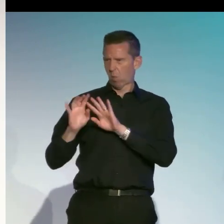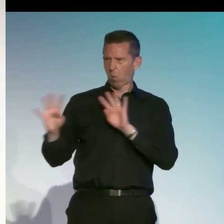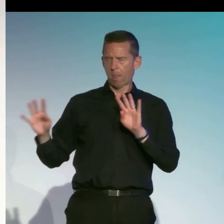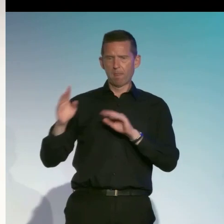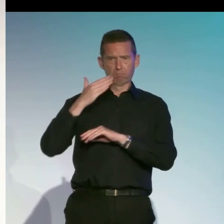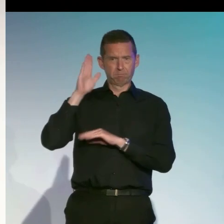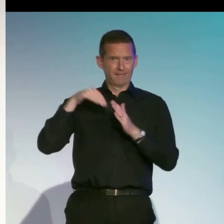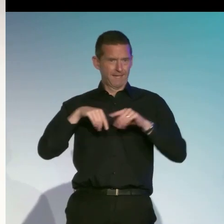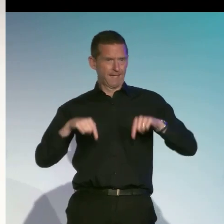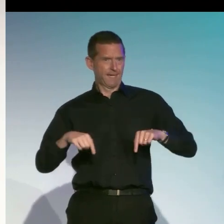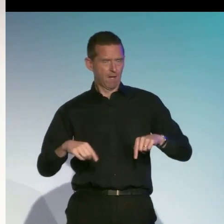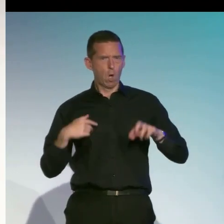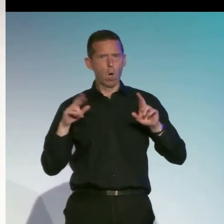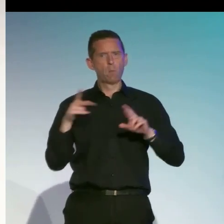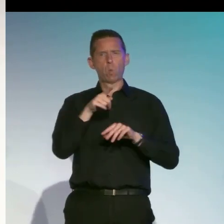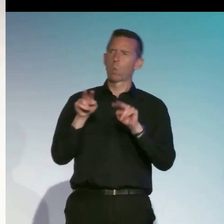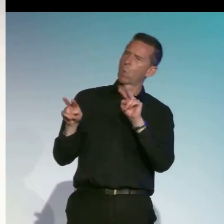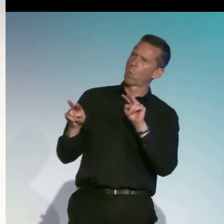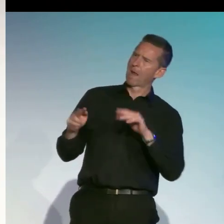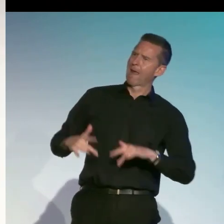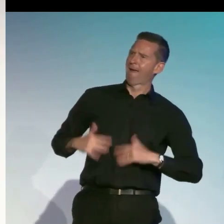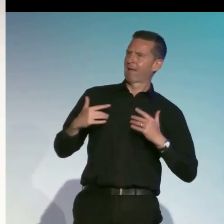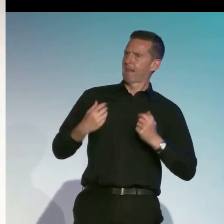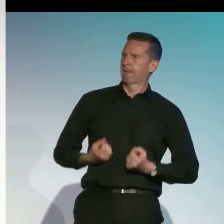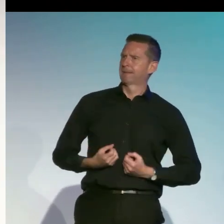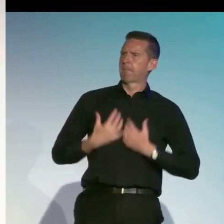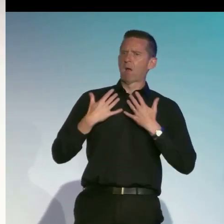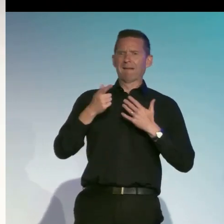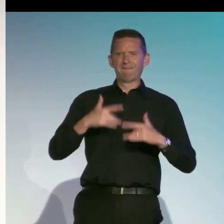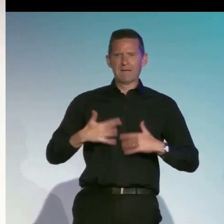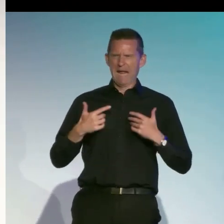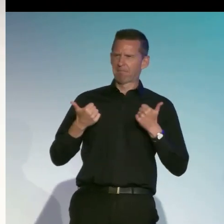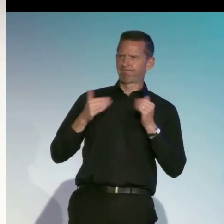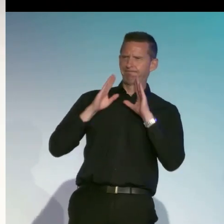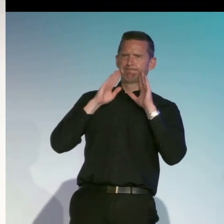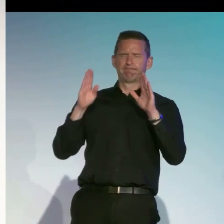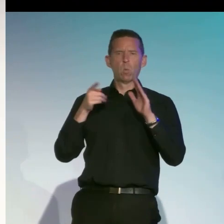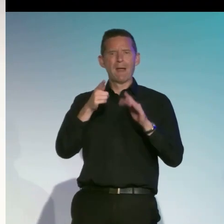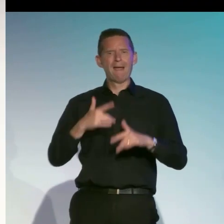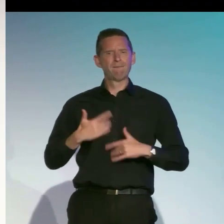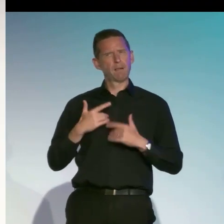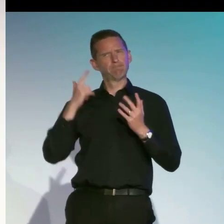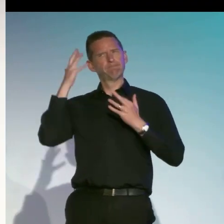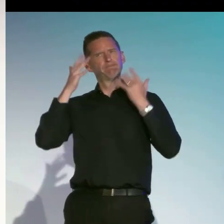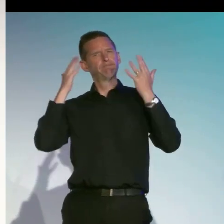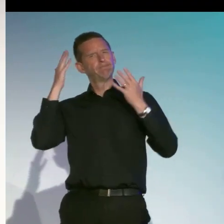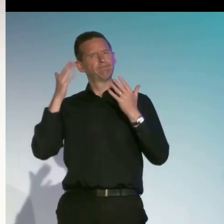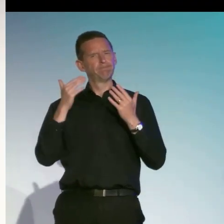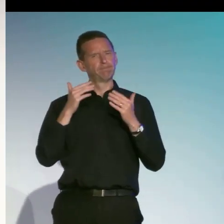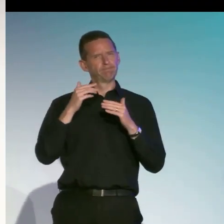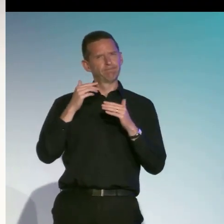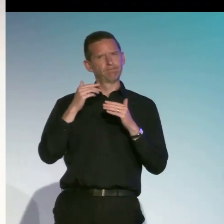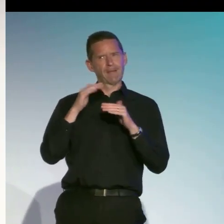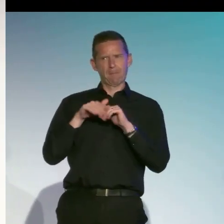in this session, I hope you feel that kind of sense of inspiration, that sense of wonder, that sense of reflection and curiosity as